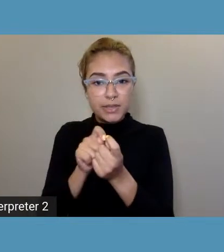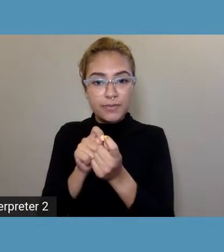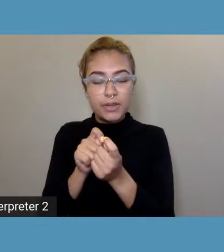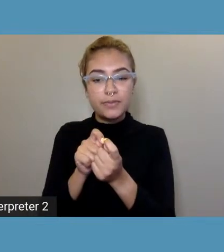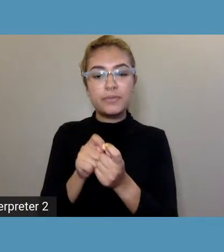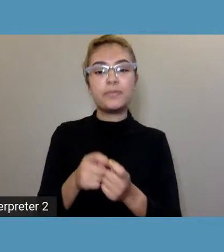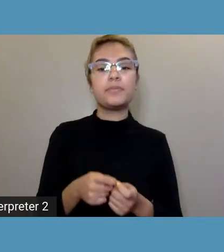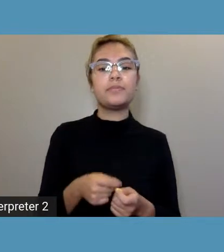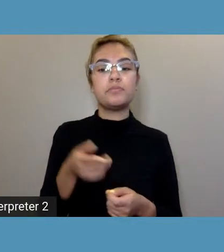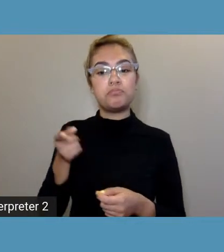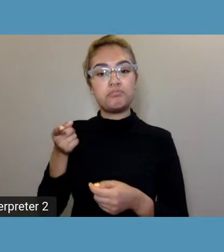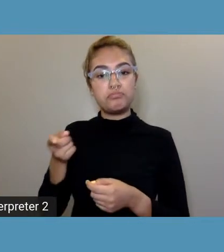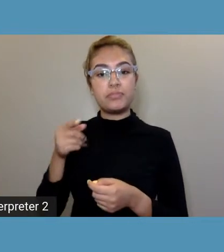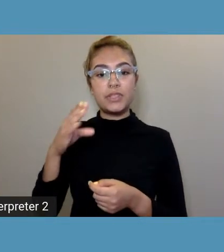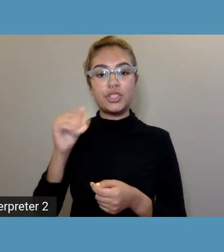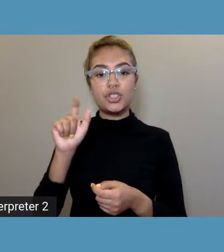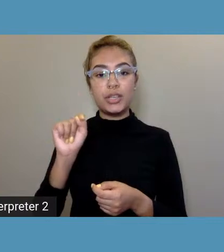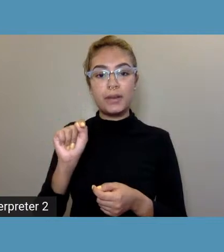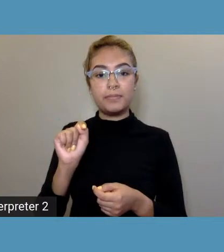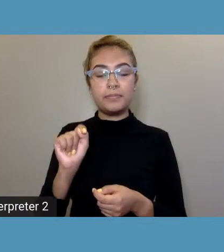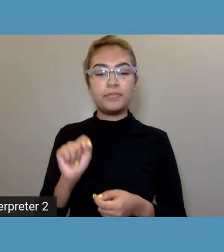people.